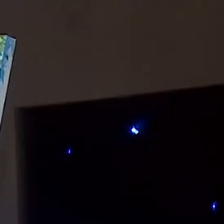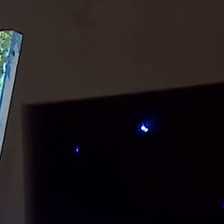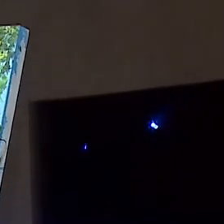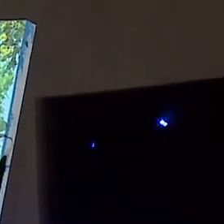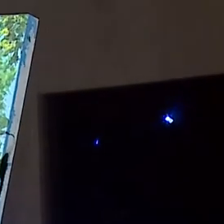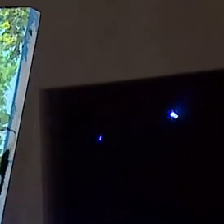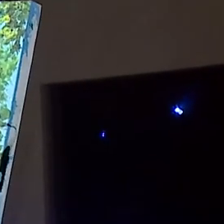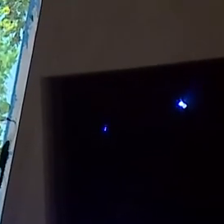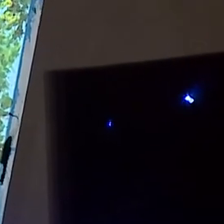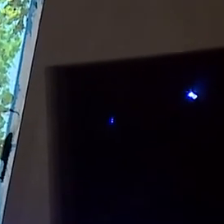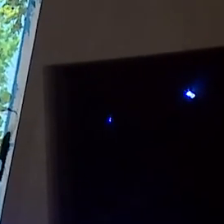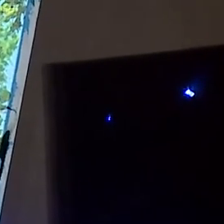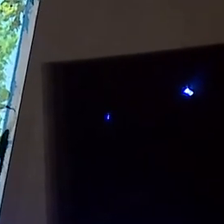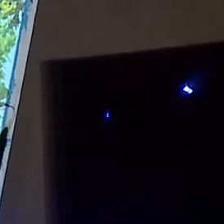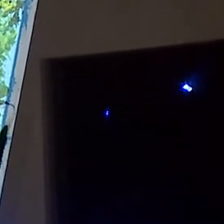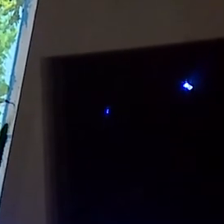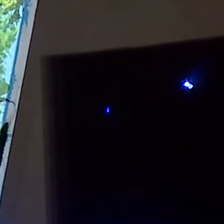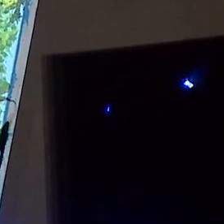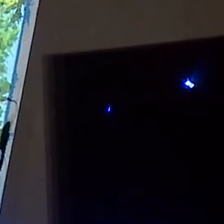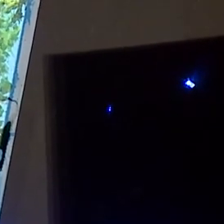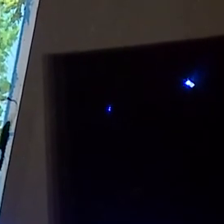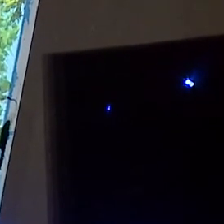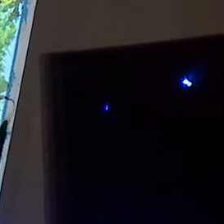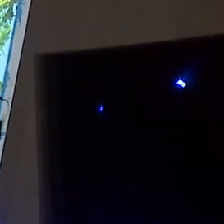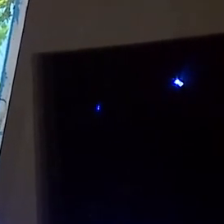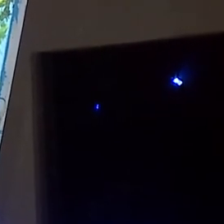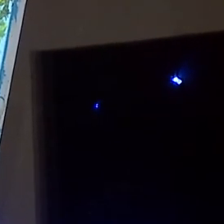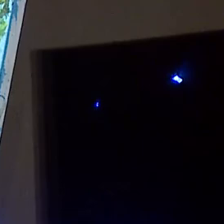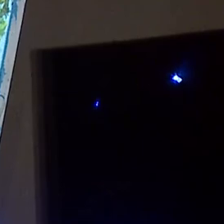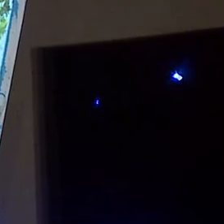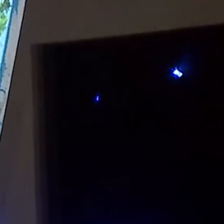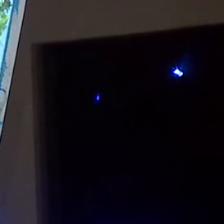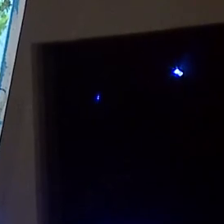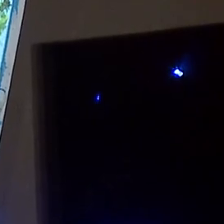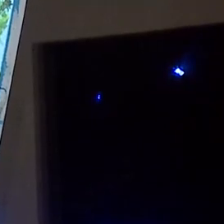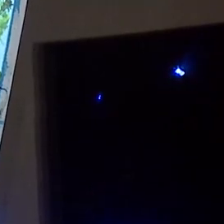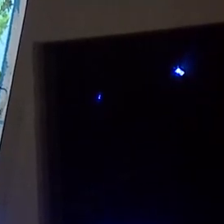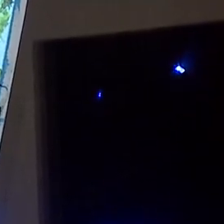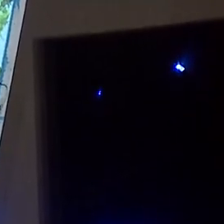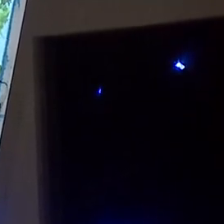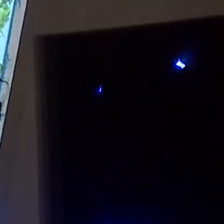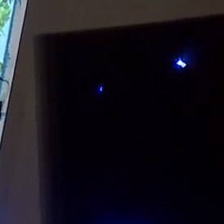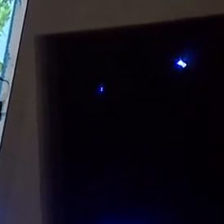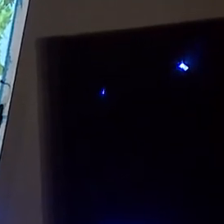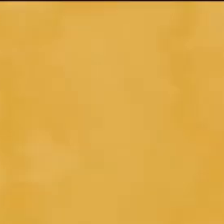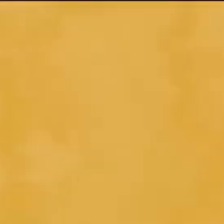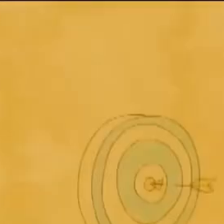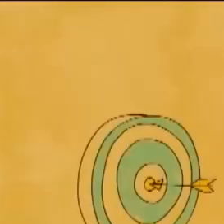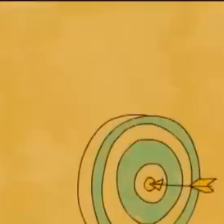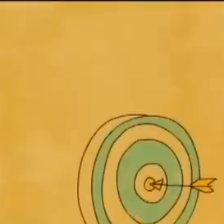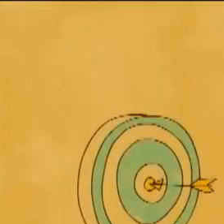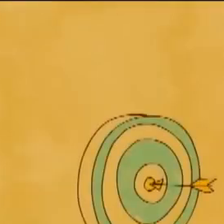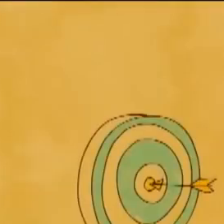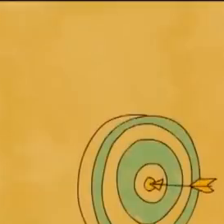Yeah. So, what is happening in my mind? So, have you ever imagined people from Tinder, OKCupid?